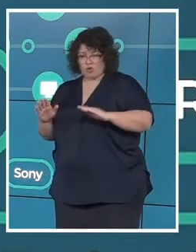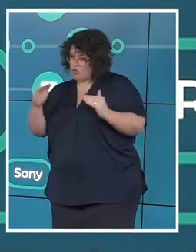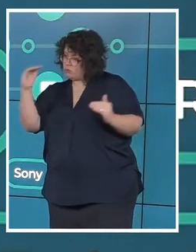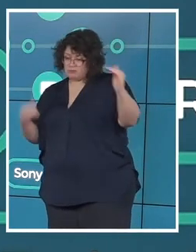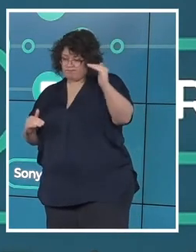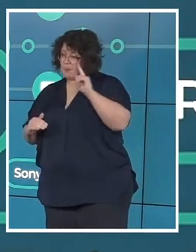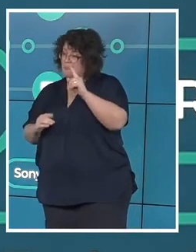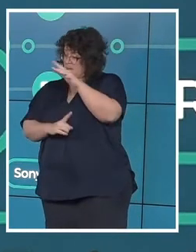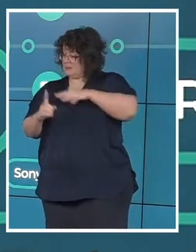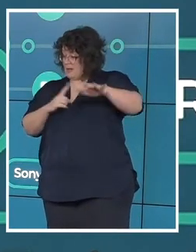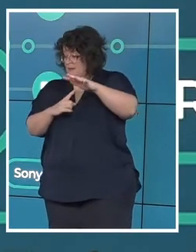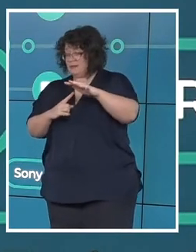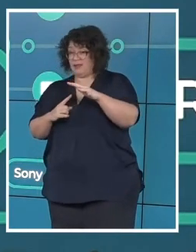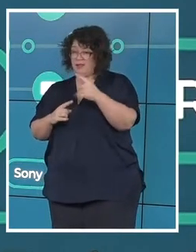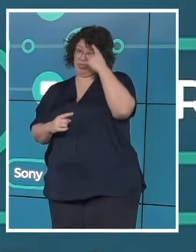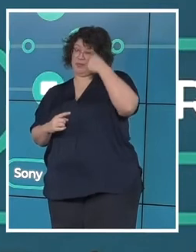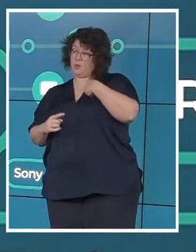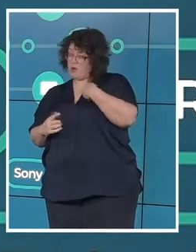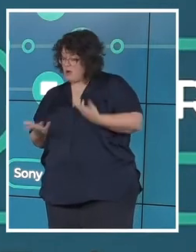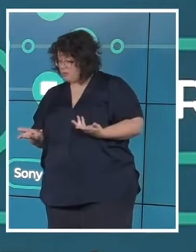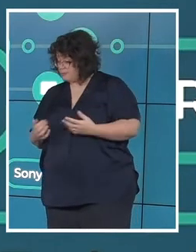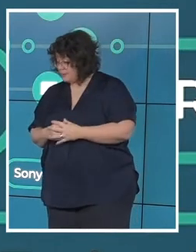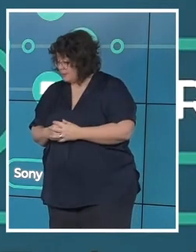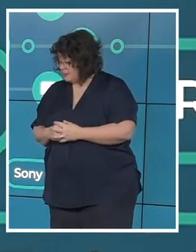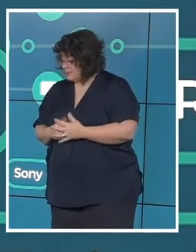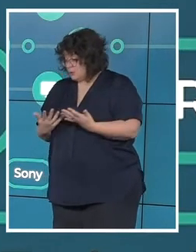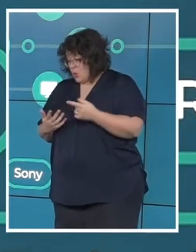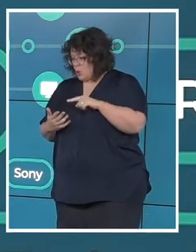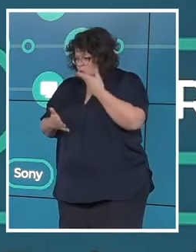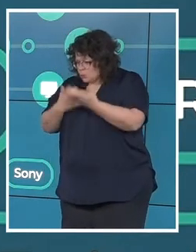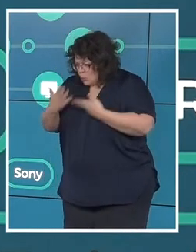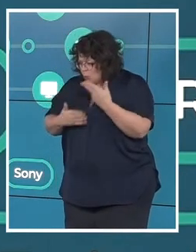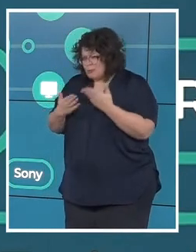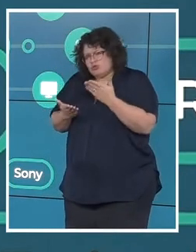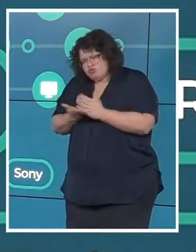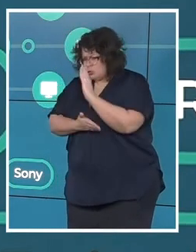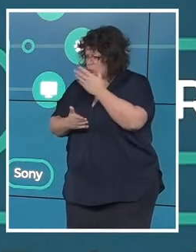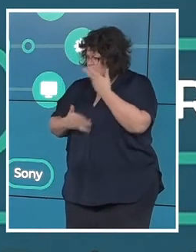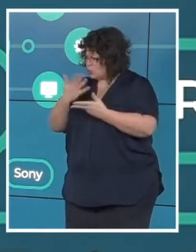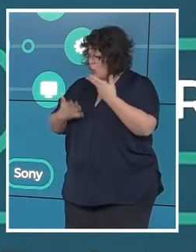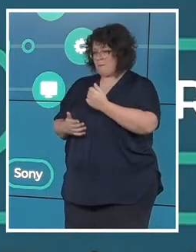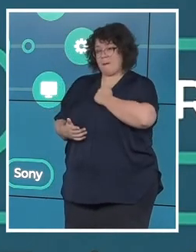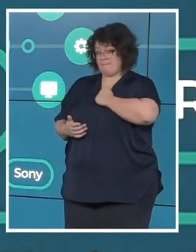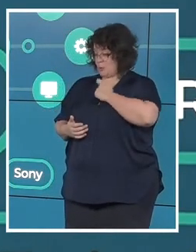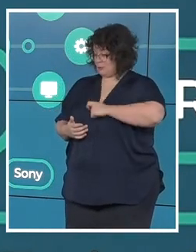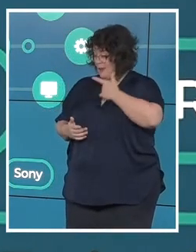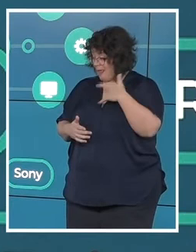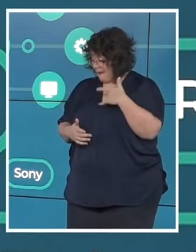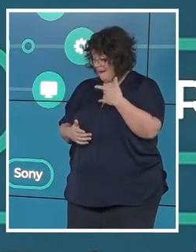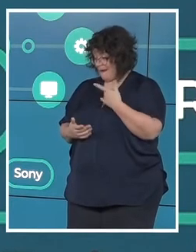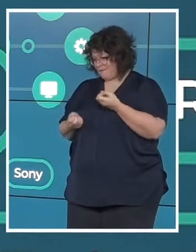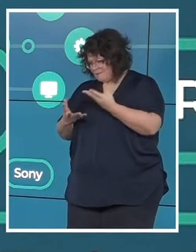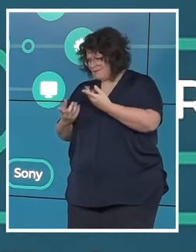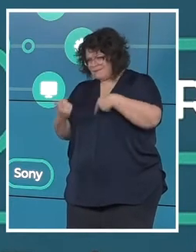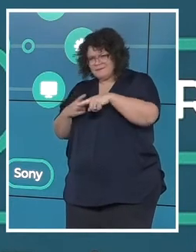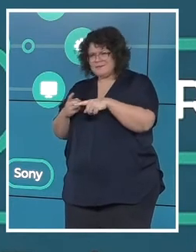was denied access, some funny, some deeply moving. And at the very end of my memoir, there is